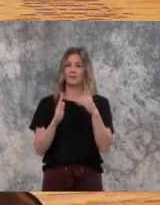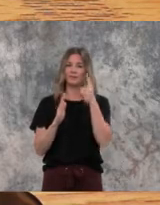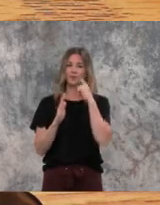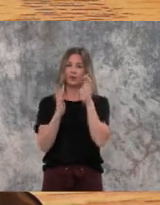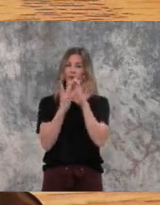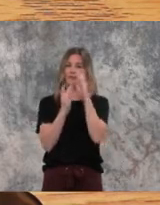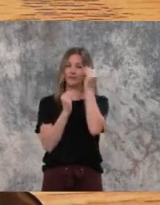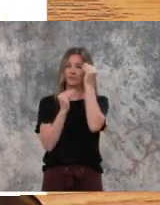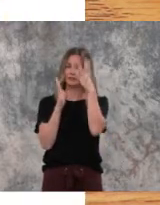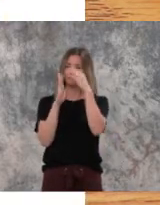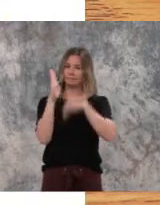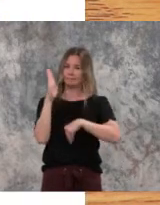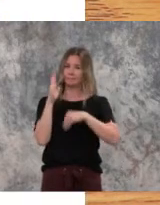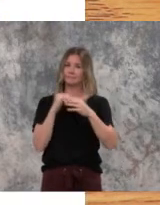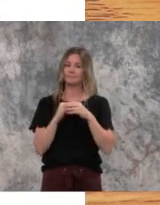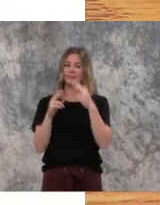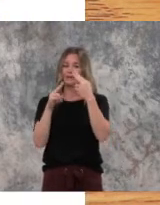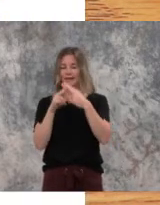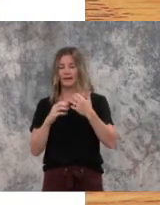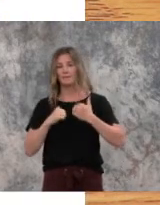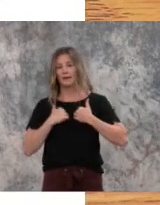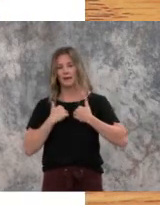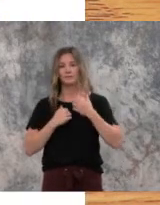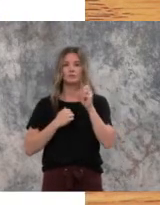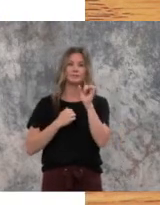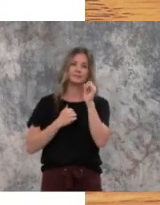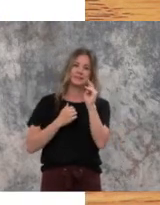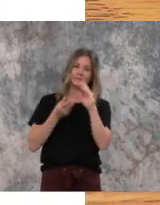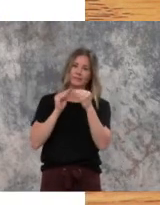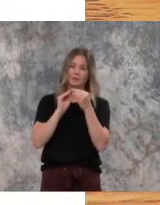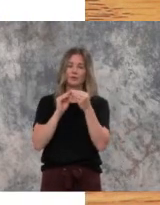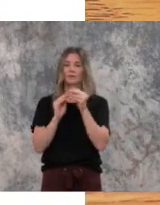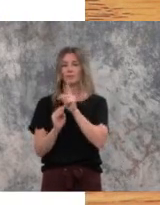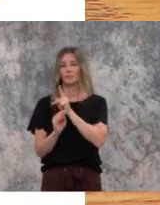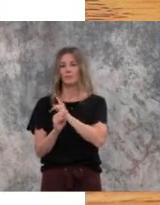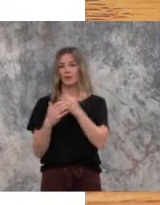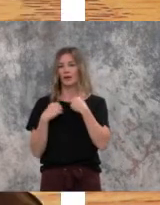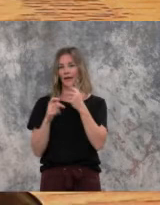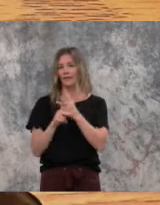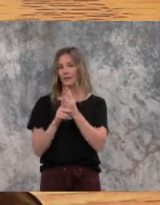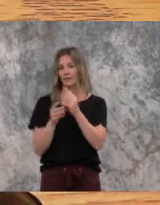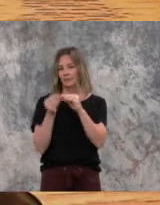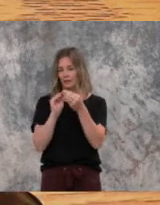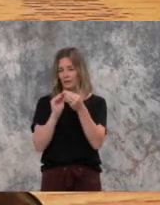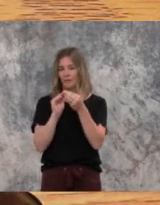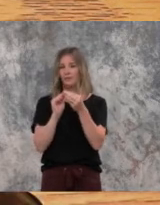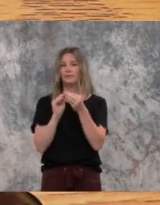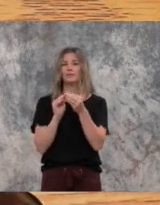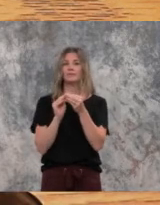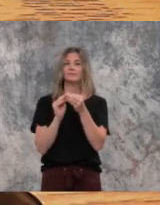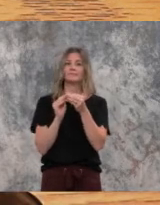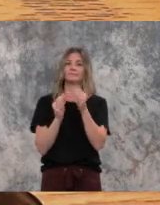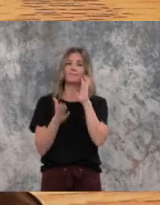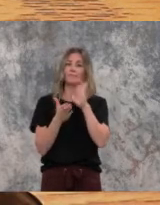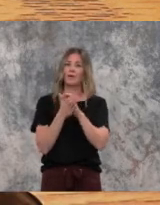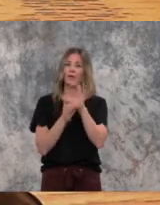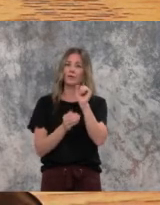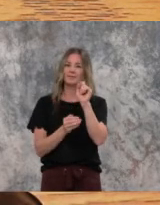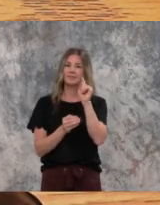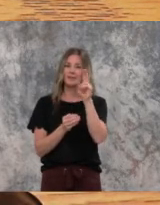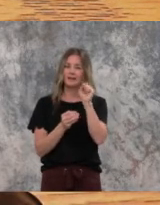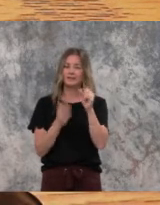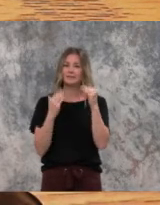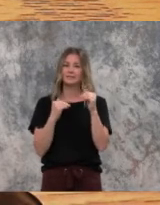contact information. Name, address, social insurance number, personal health care number, marital status,